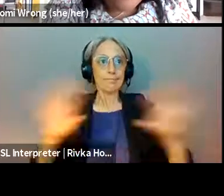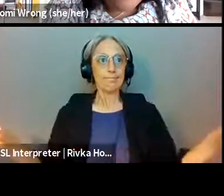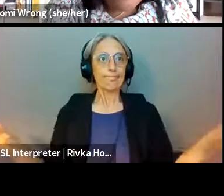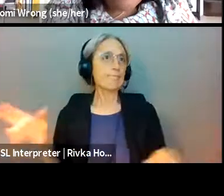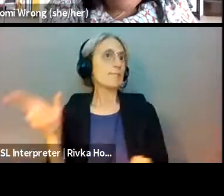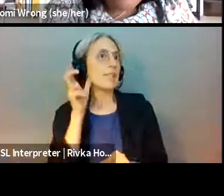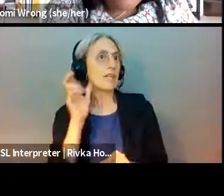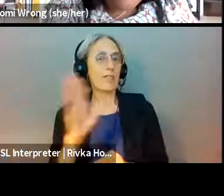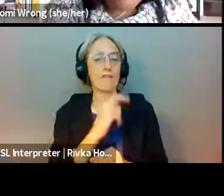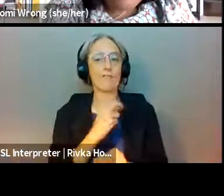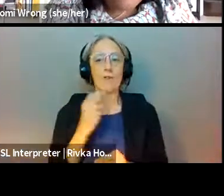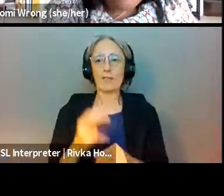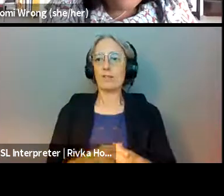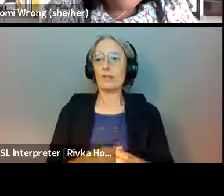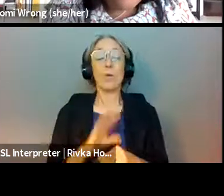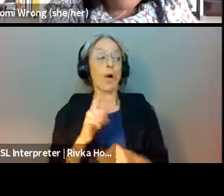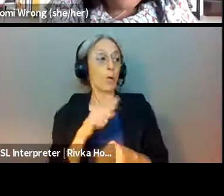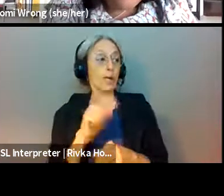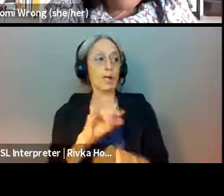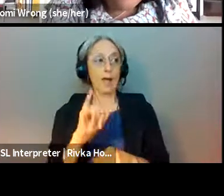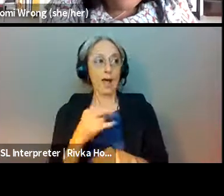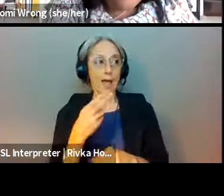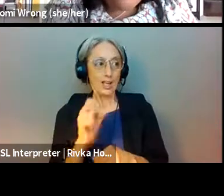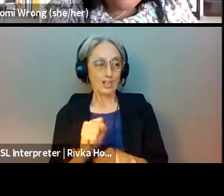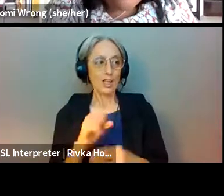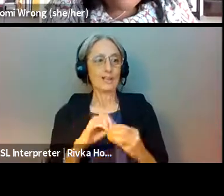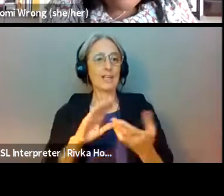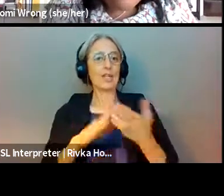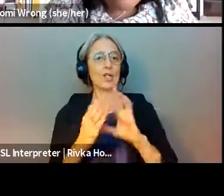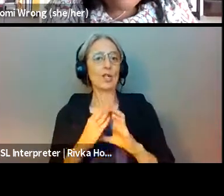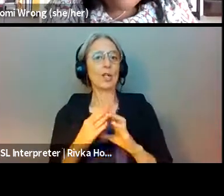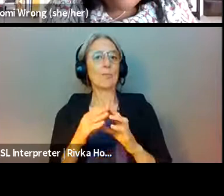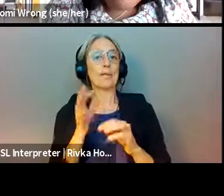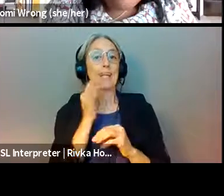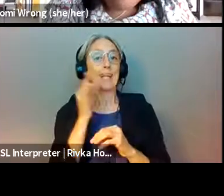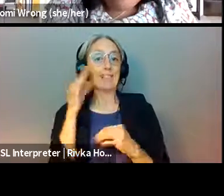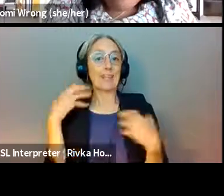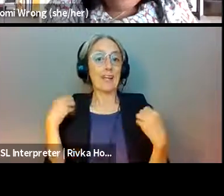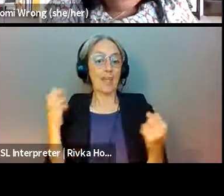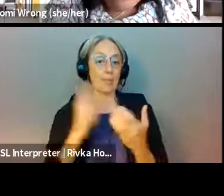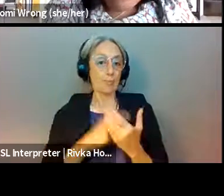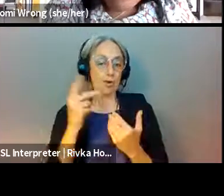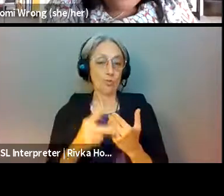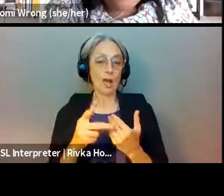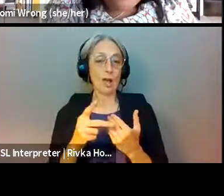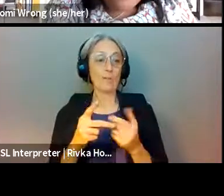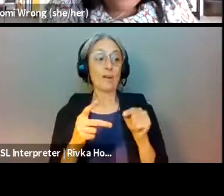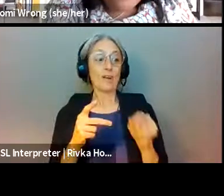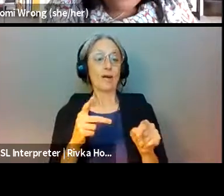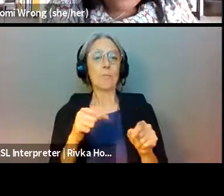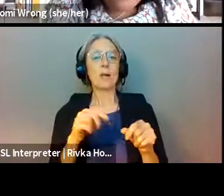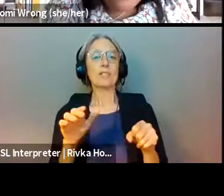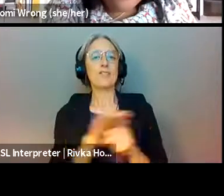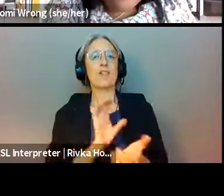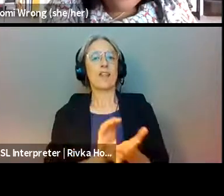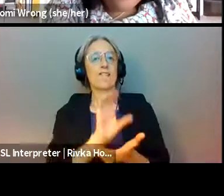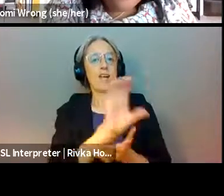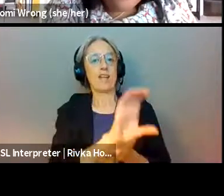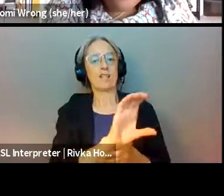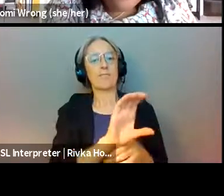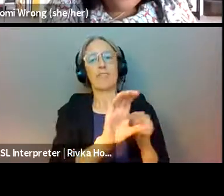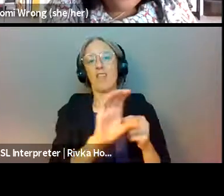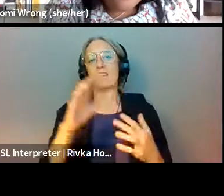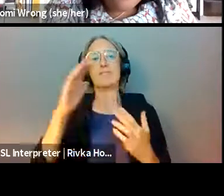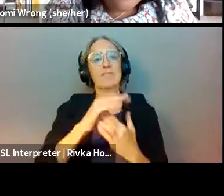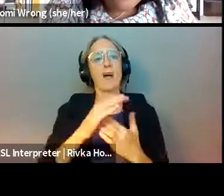Well, we need IHS and urban Indian health programs fully funded. That's number one. The numbers